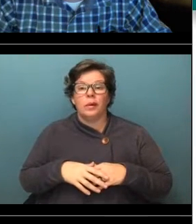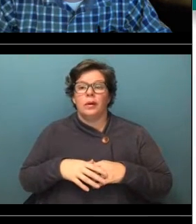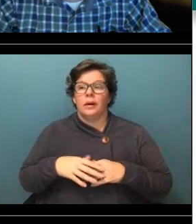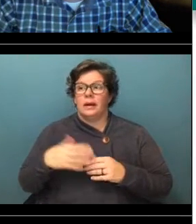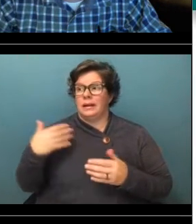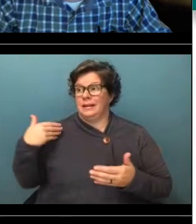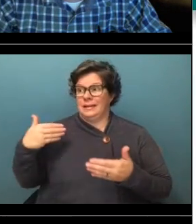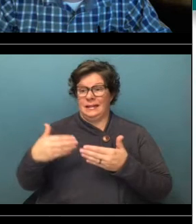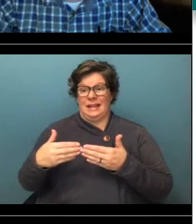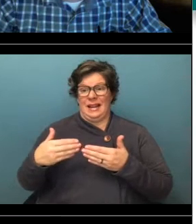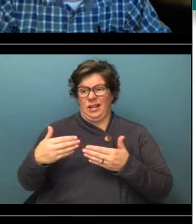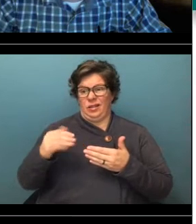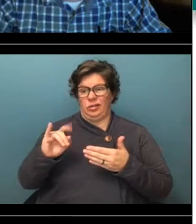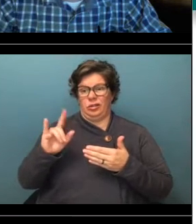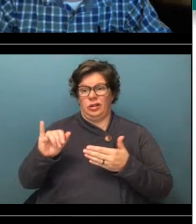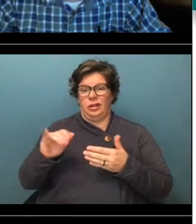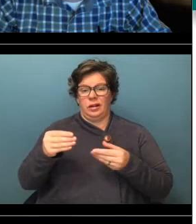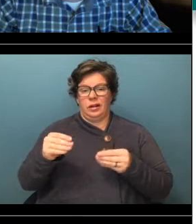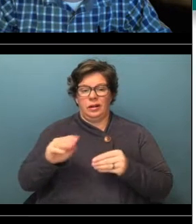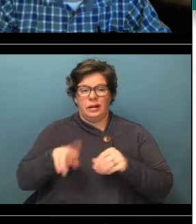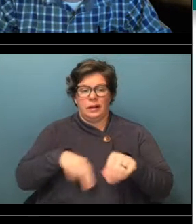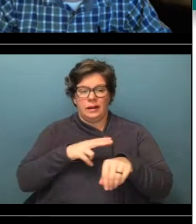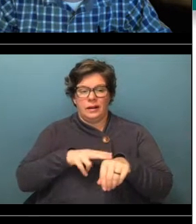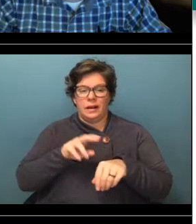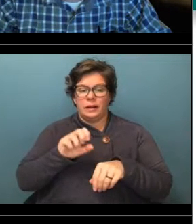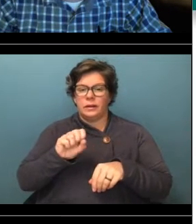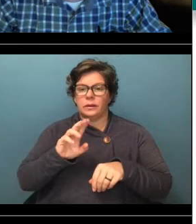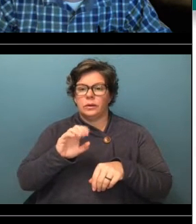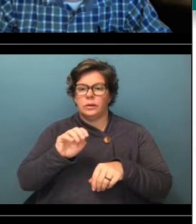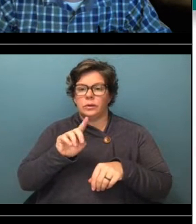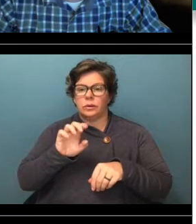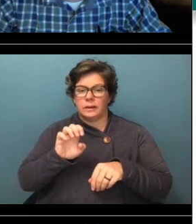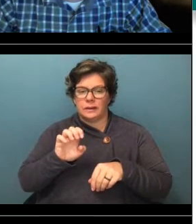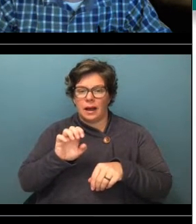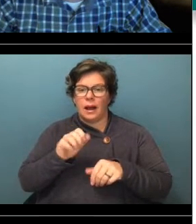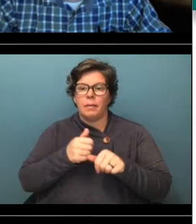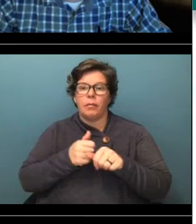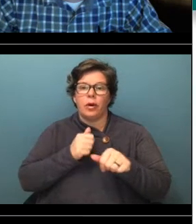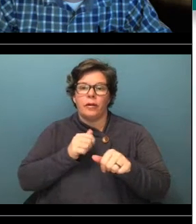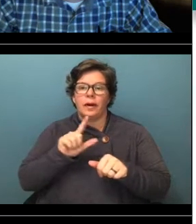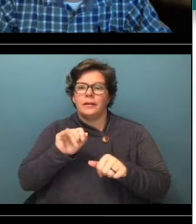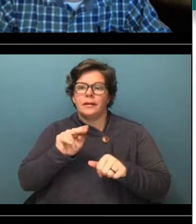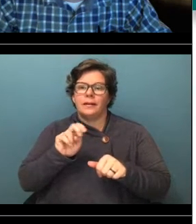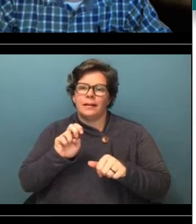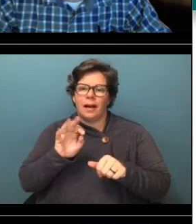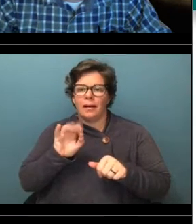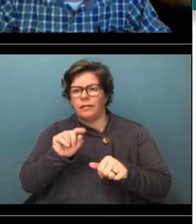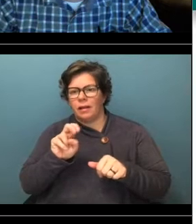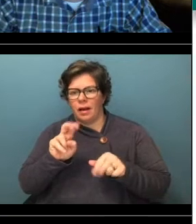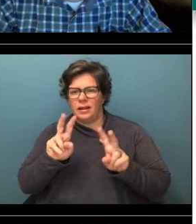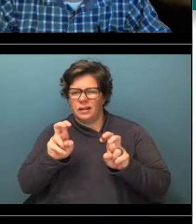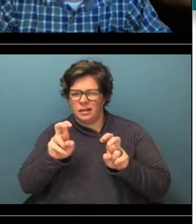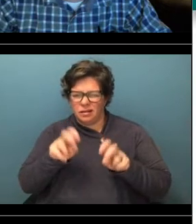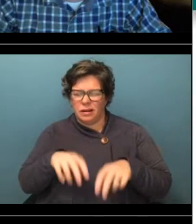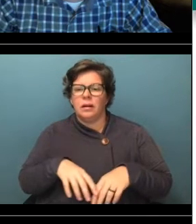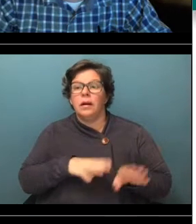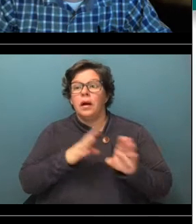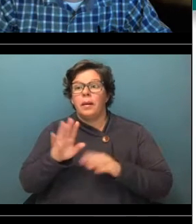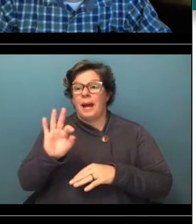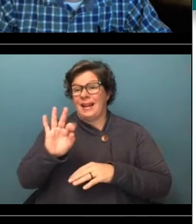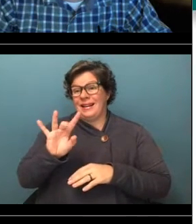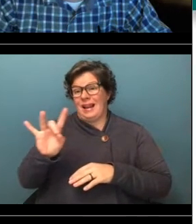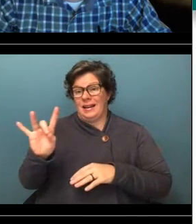July, there was an organization called the National Suicide Prevention Lifeline. And right around the time that 988 went